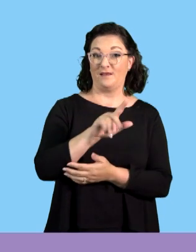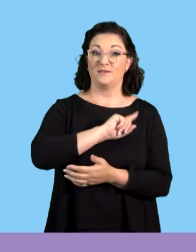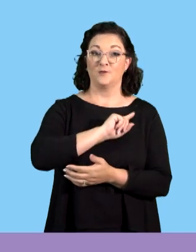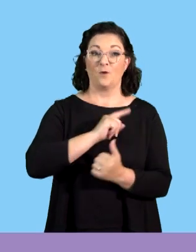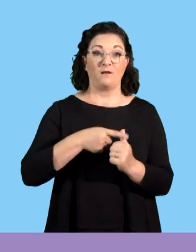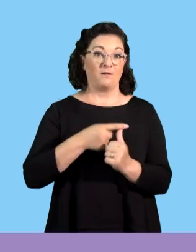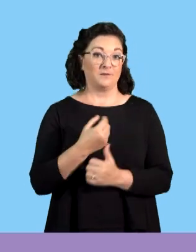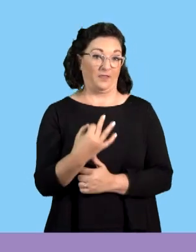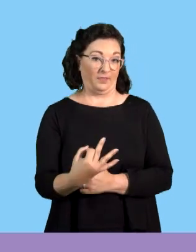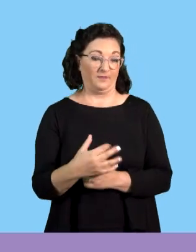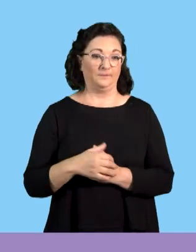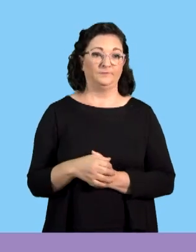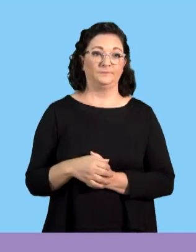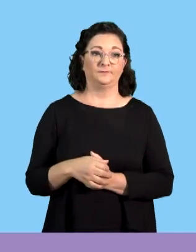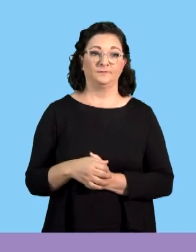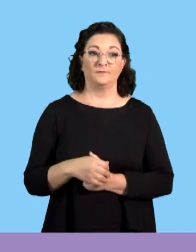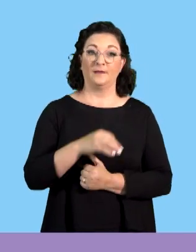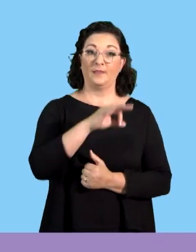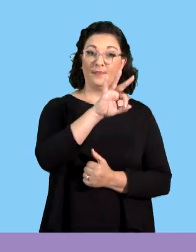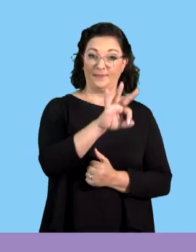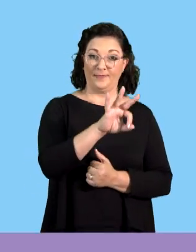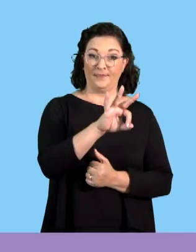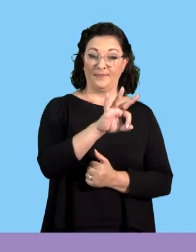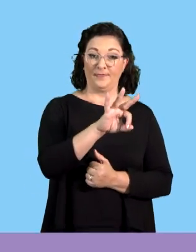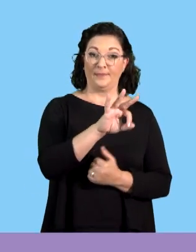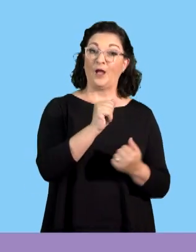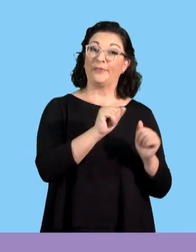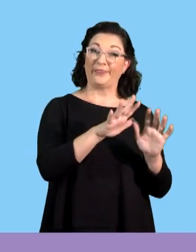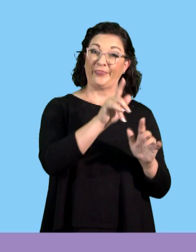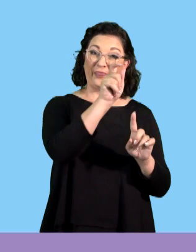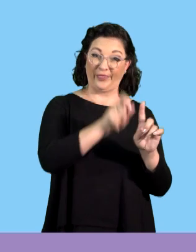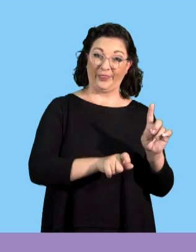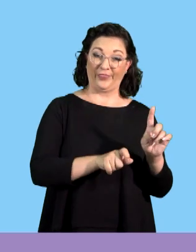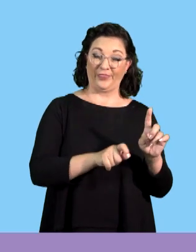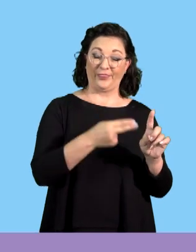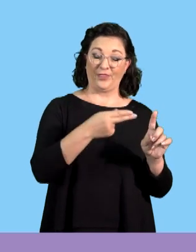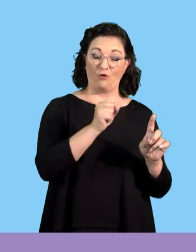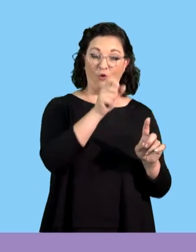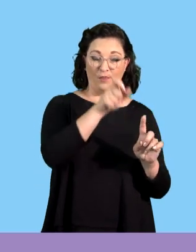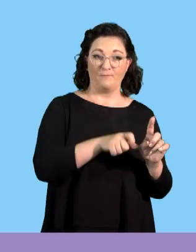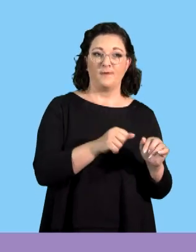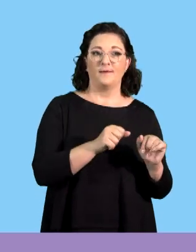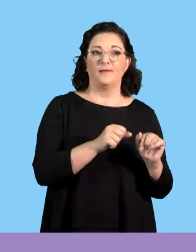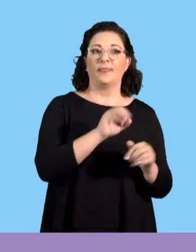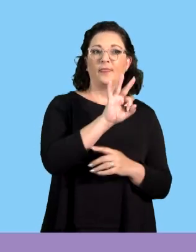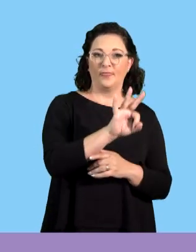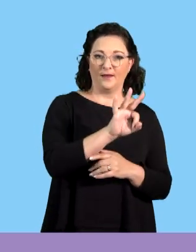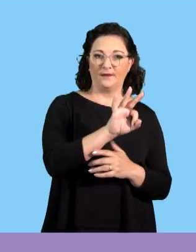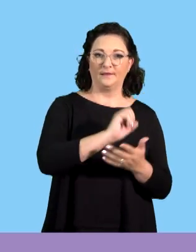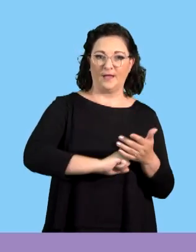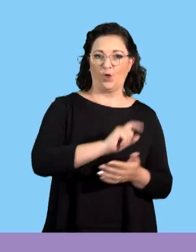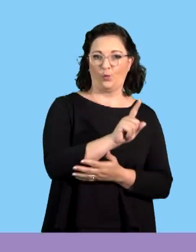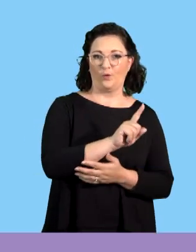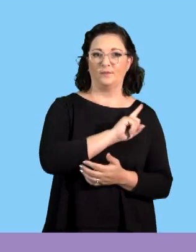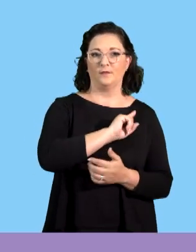yes, give you 3 hundreds. Now we say 3 tens, subtract